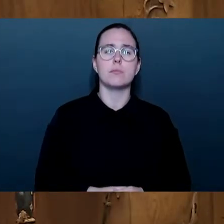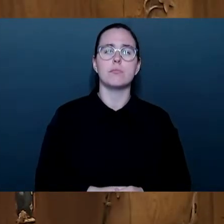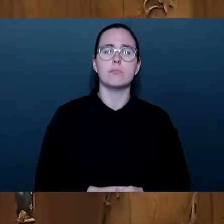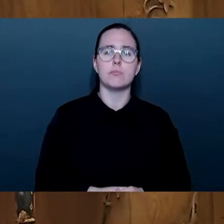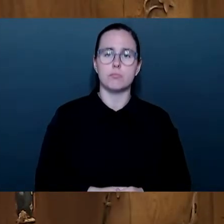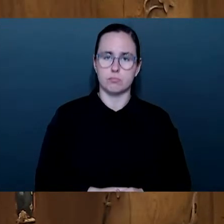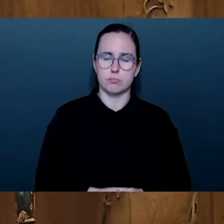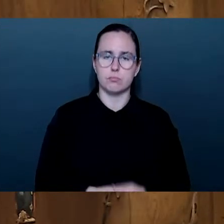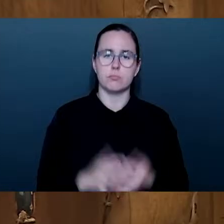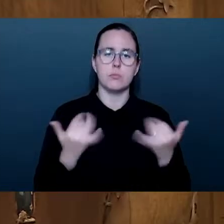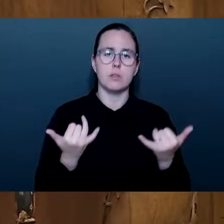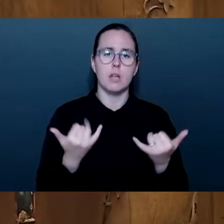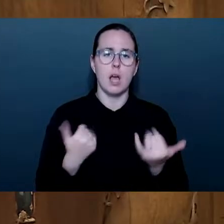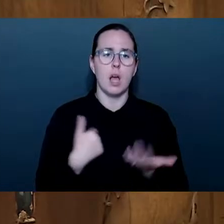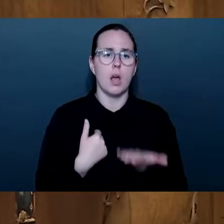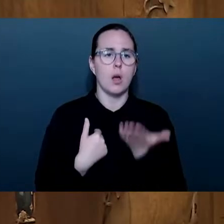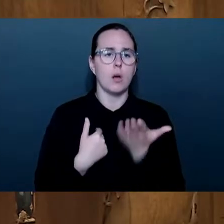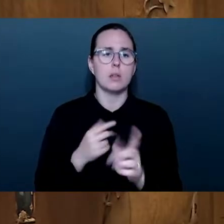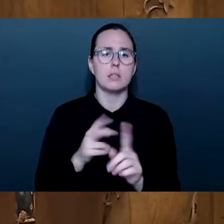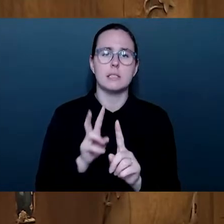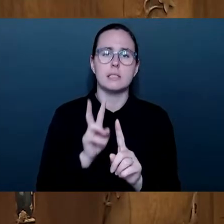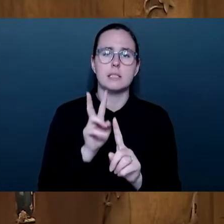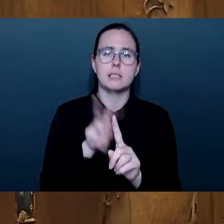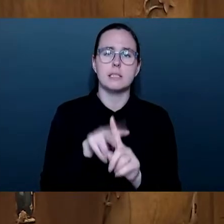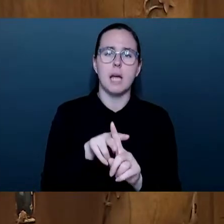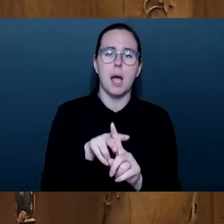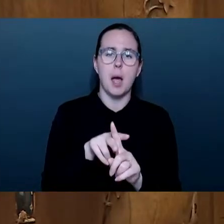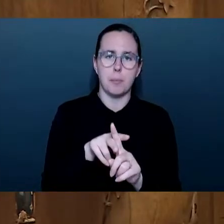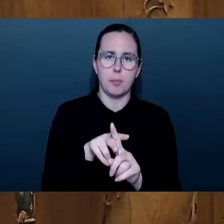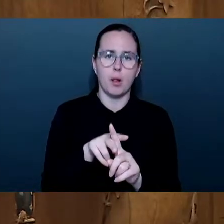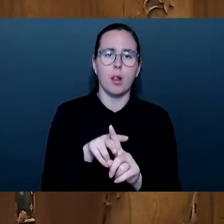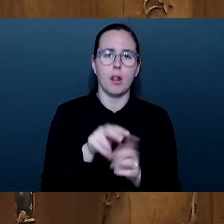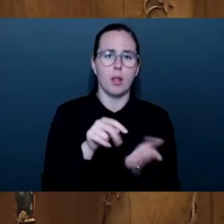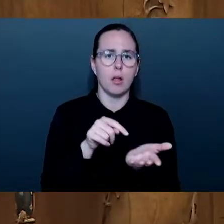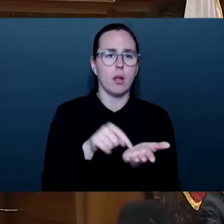BC's 2024-25 Audited Financial Statements.